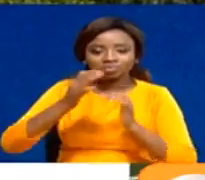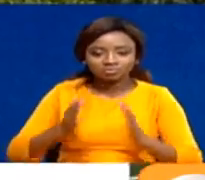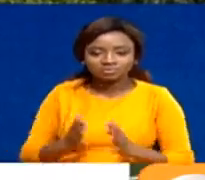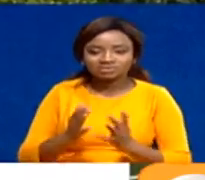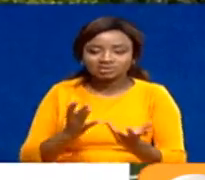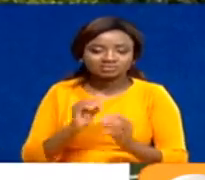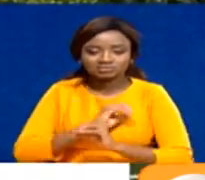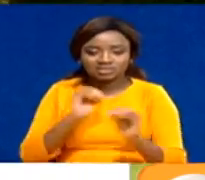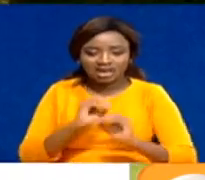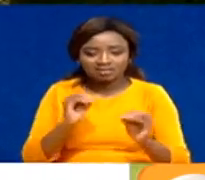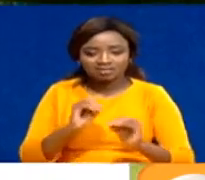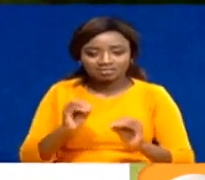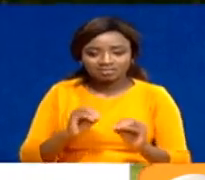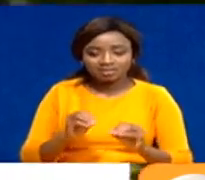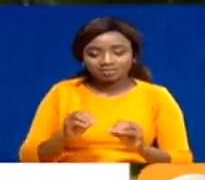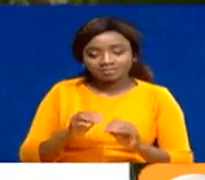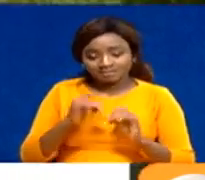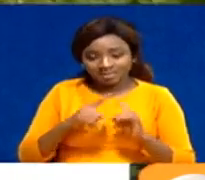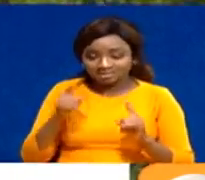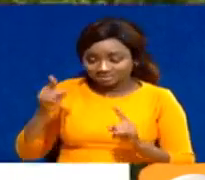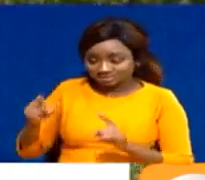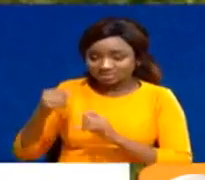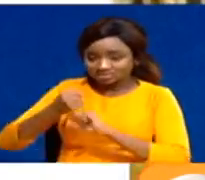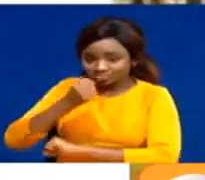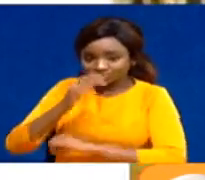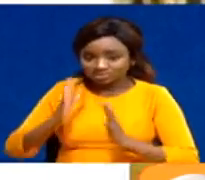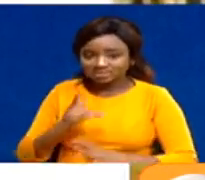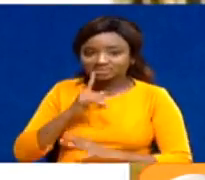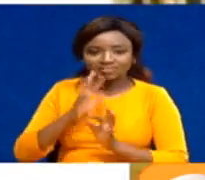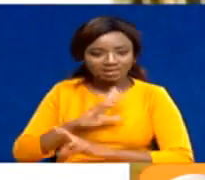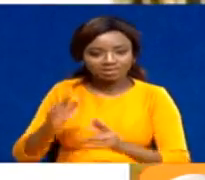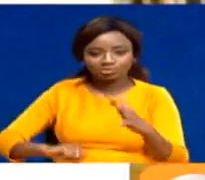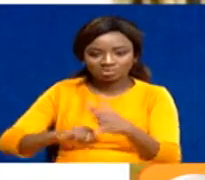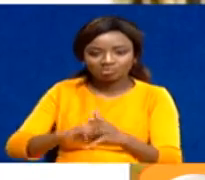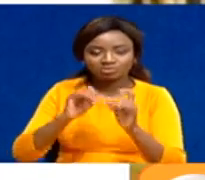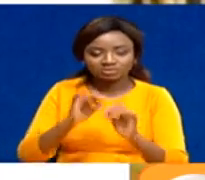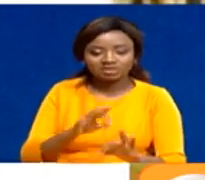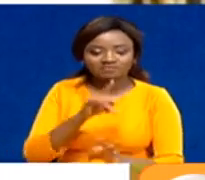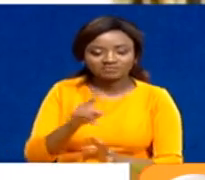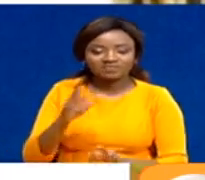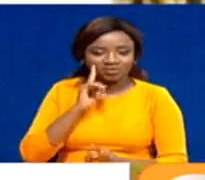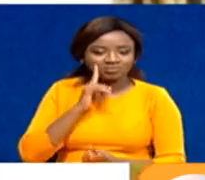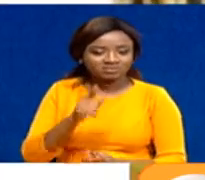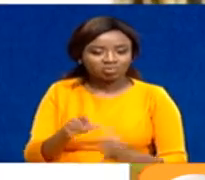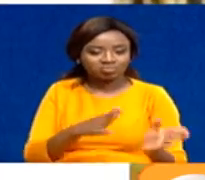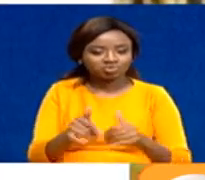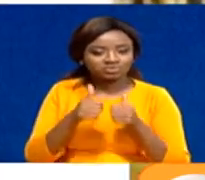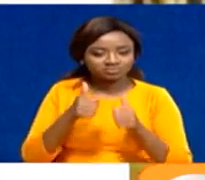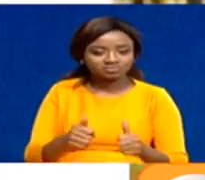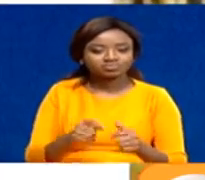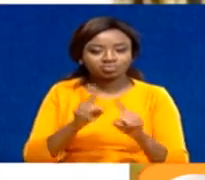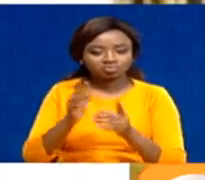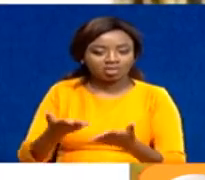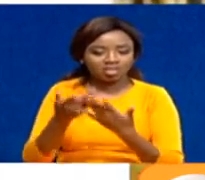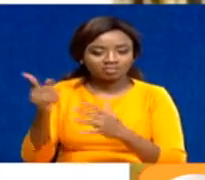in sports if only the federations sing the right songs. We want this to be sustainable investments where people feel, yes, this builds